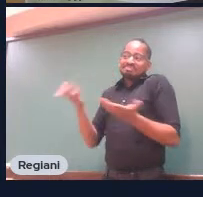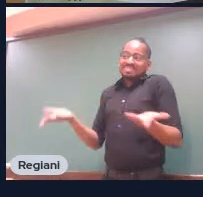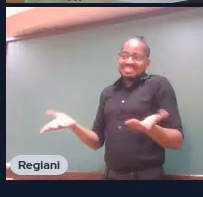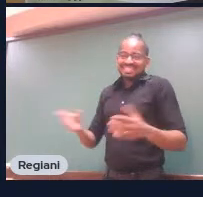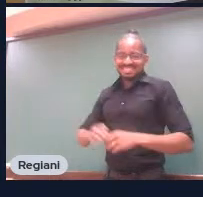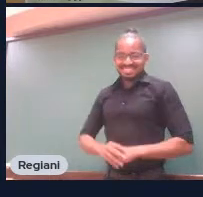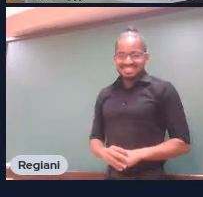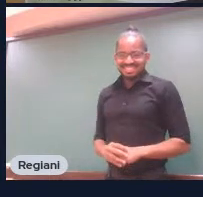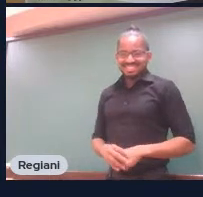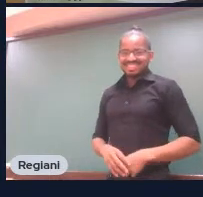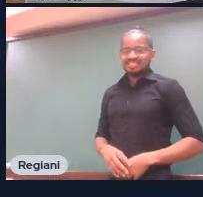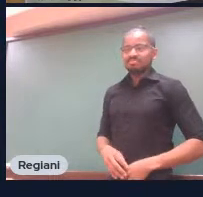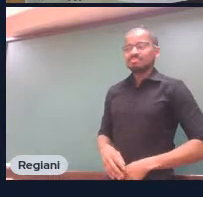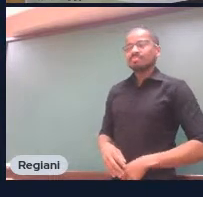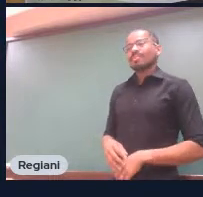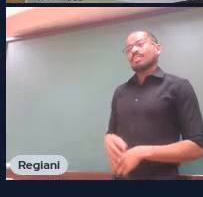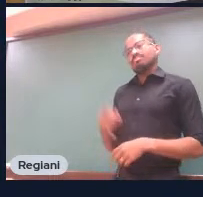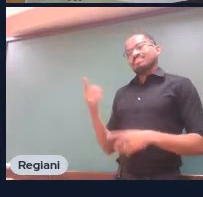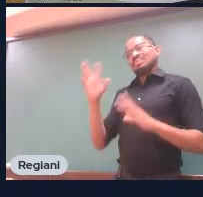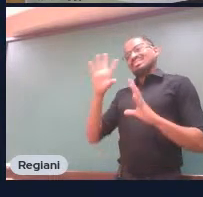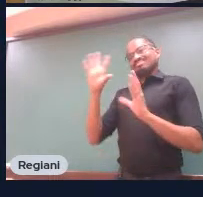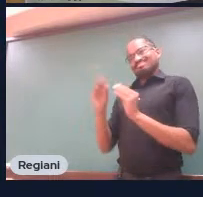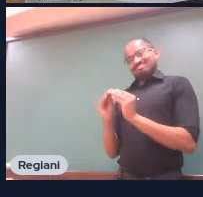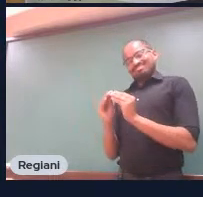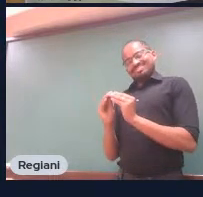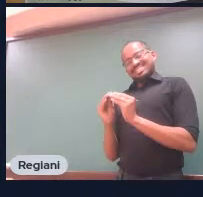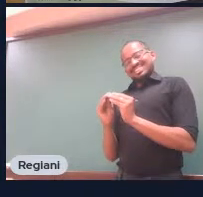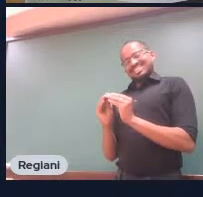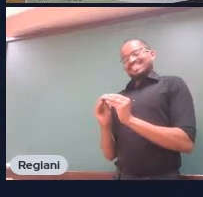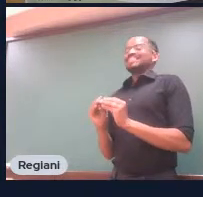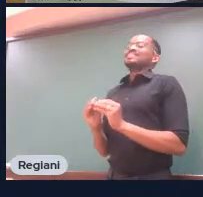O que ele quer mostrar, então,